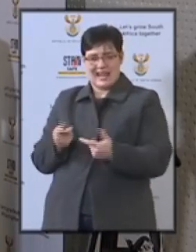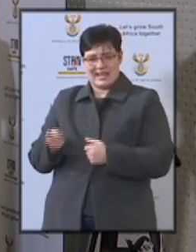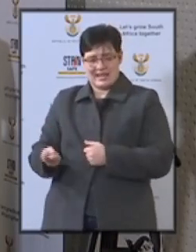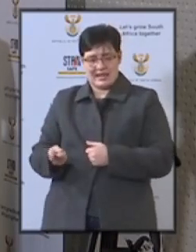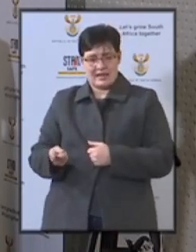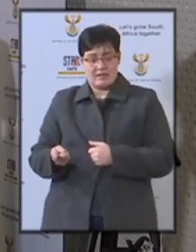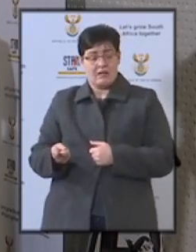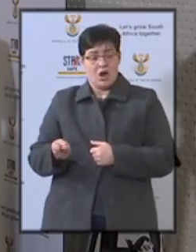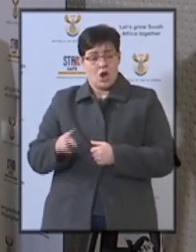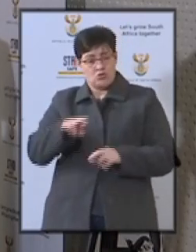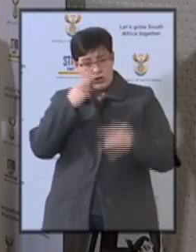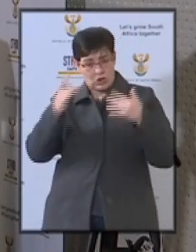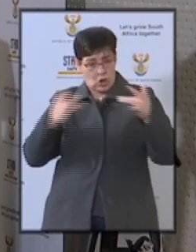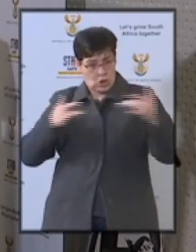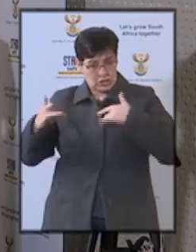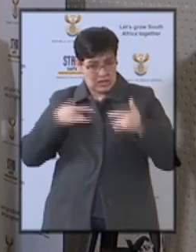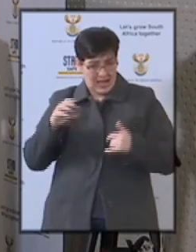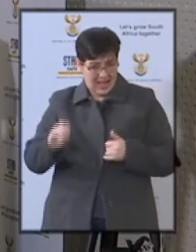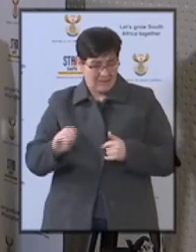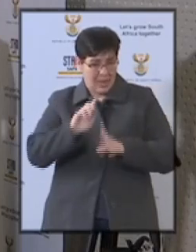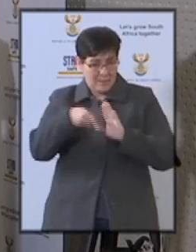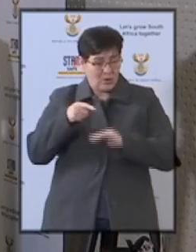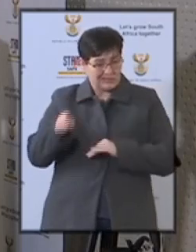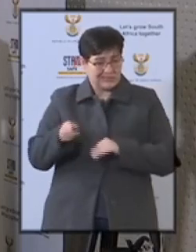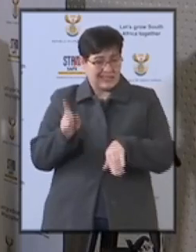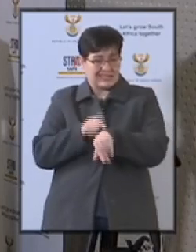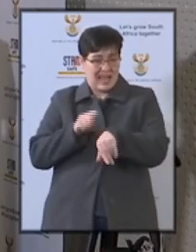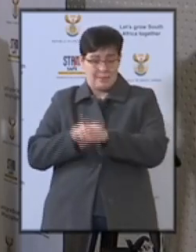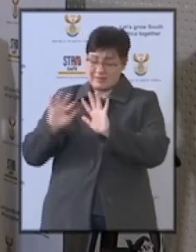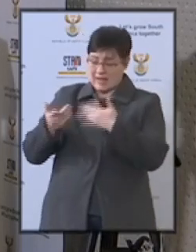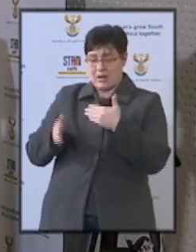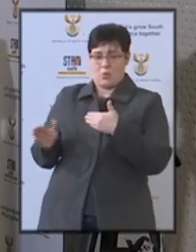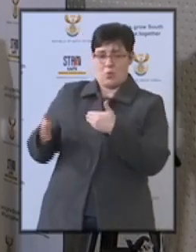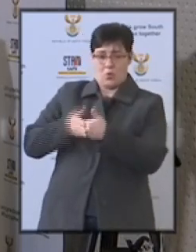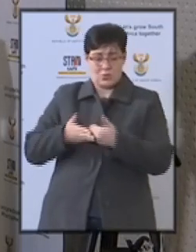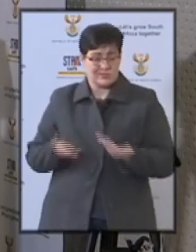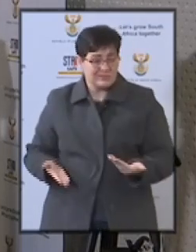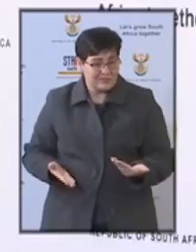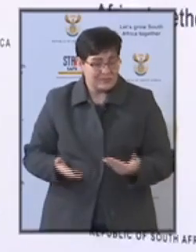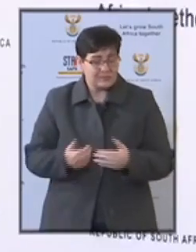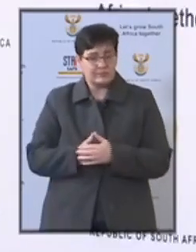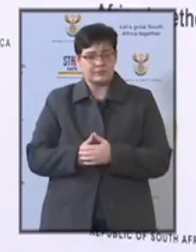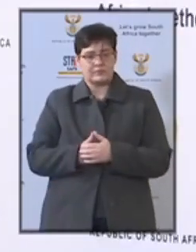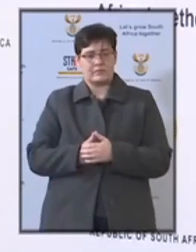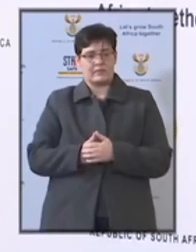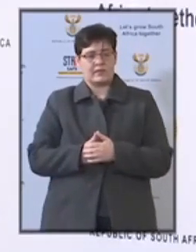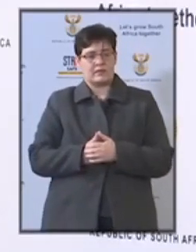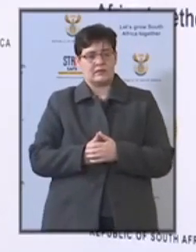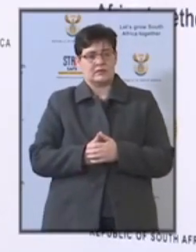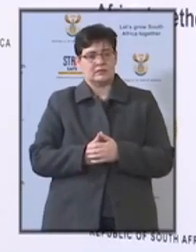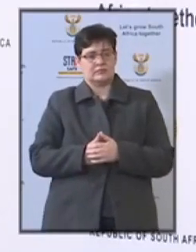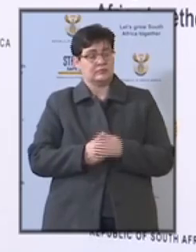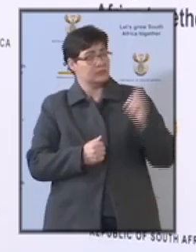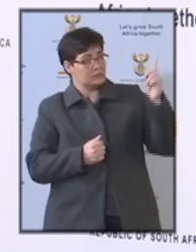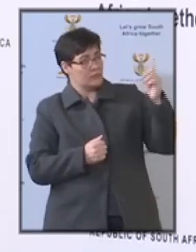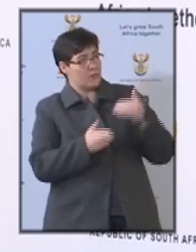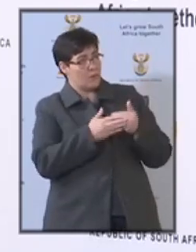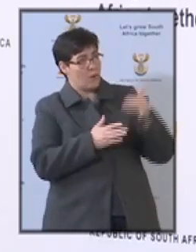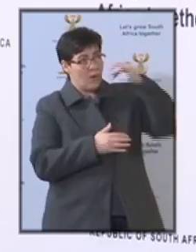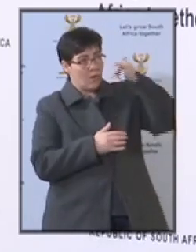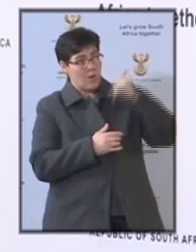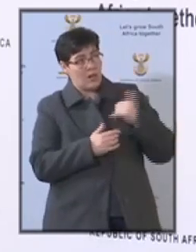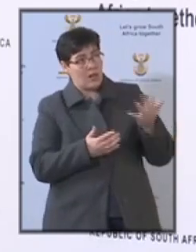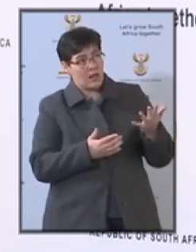any concerns about the curfew? Thank you, Chair. Thank you very much. Ishmael, do you have a